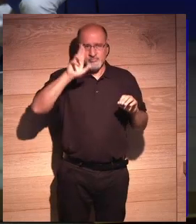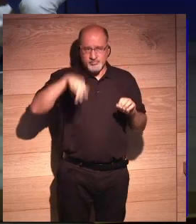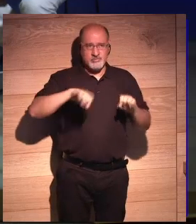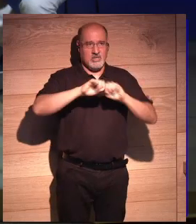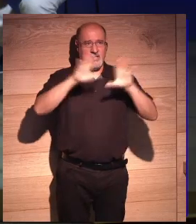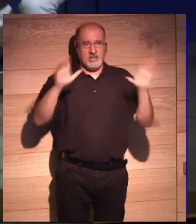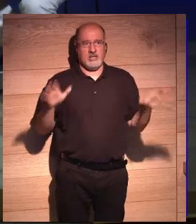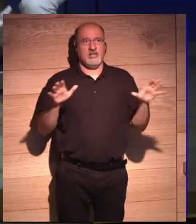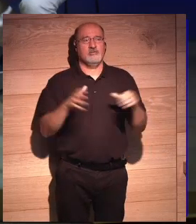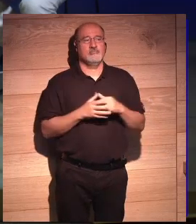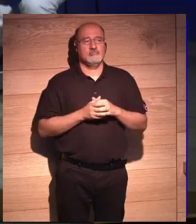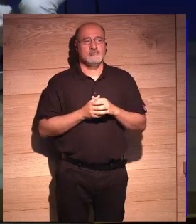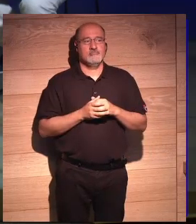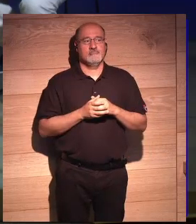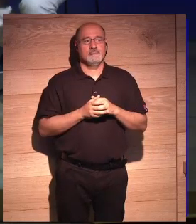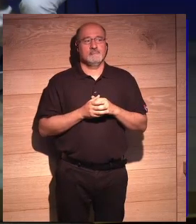5G.